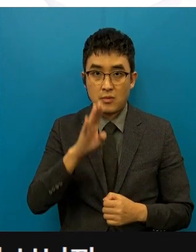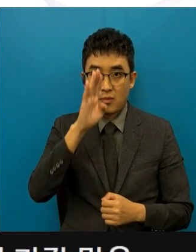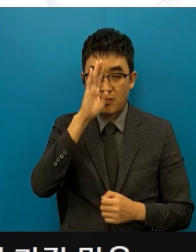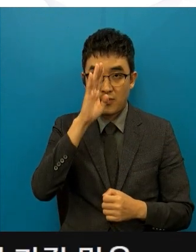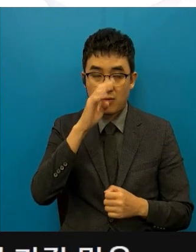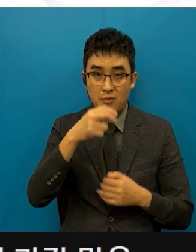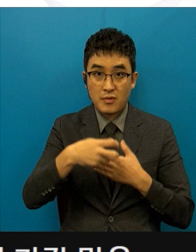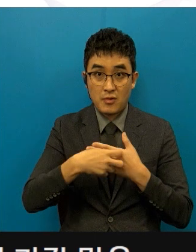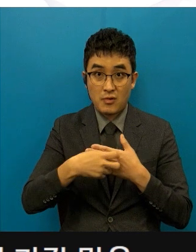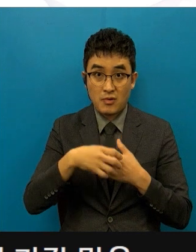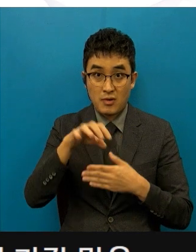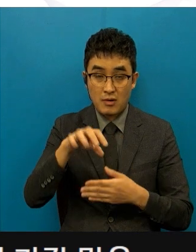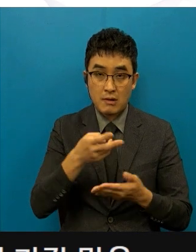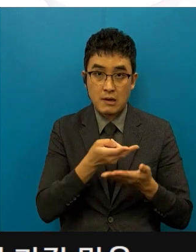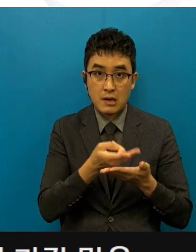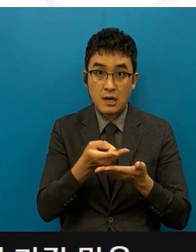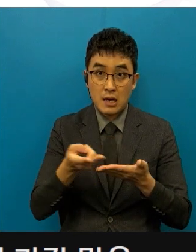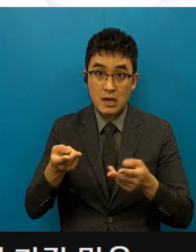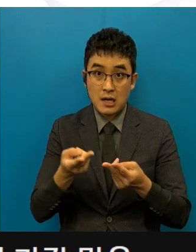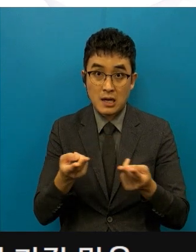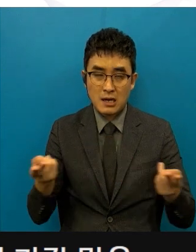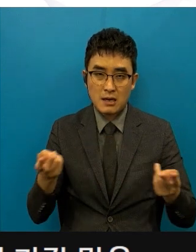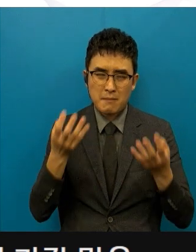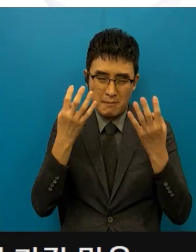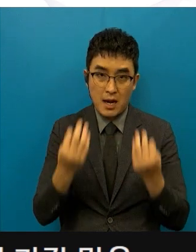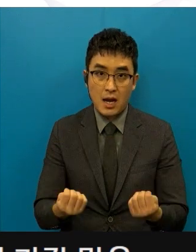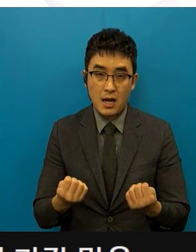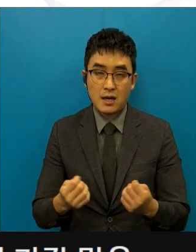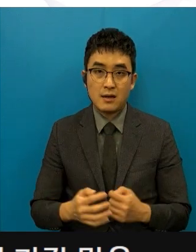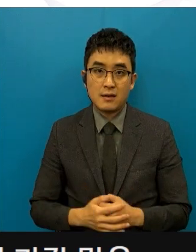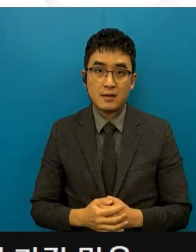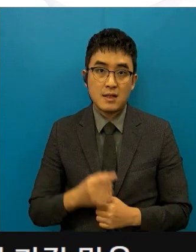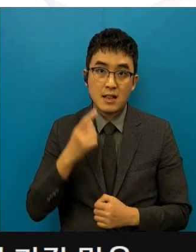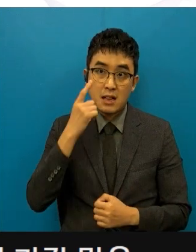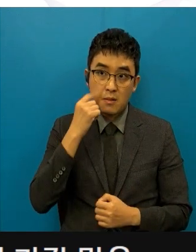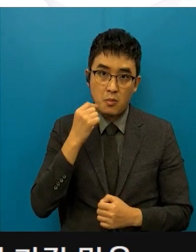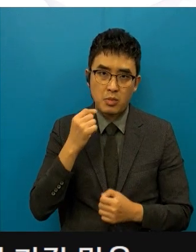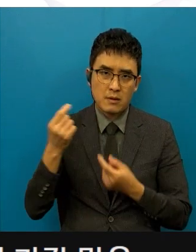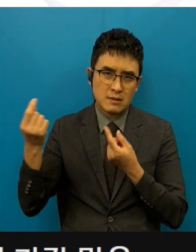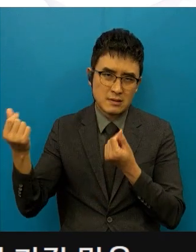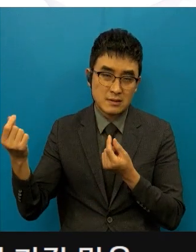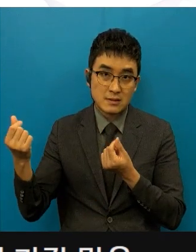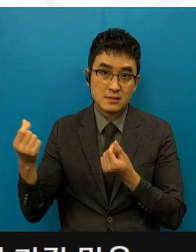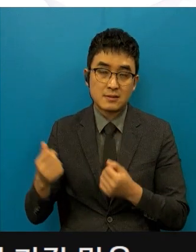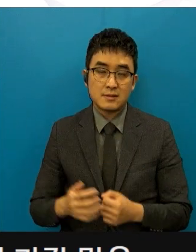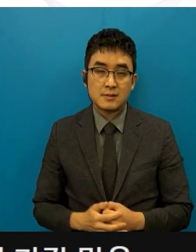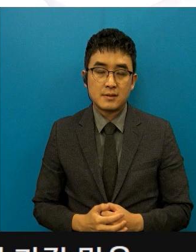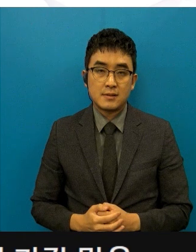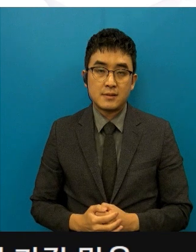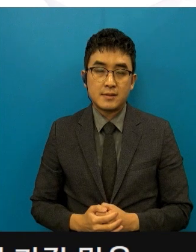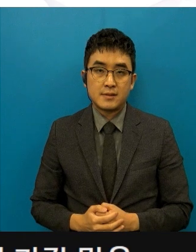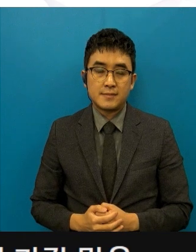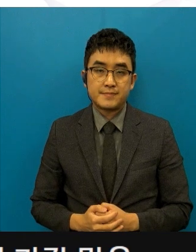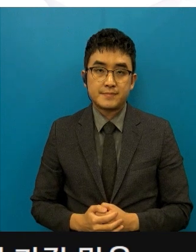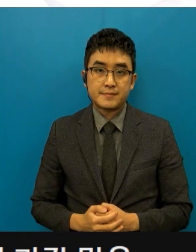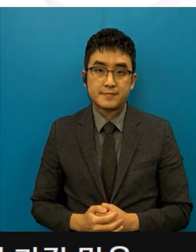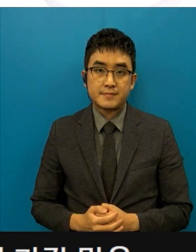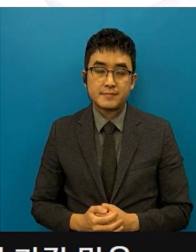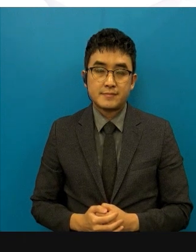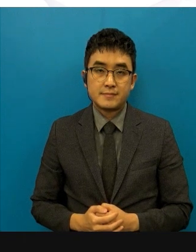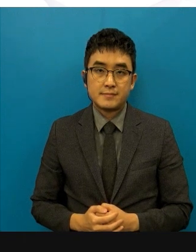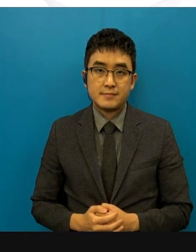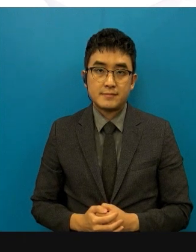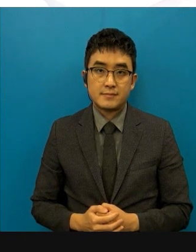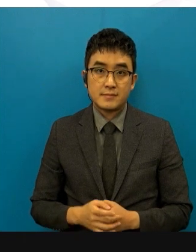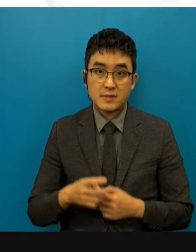Similar like the Japan. This well-developed healthcare system